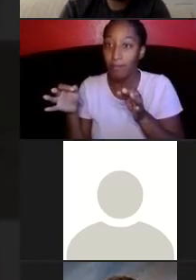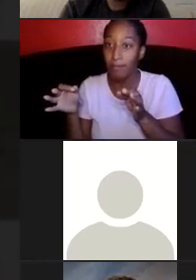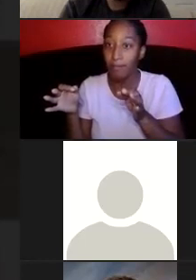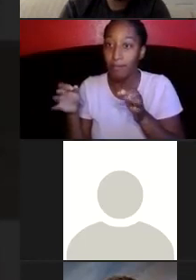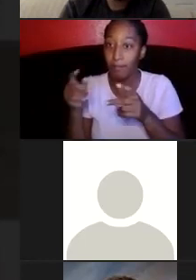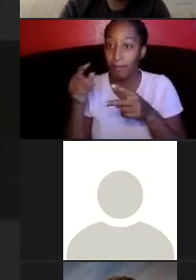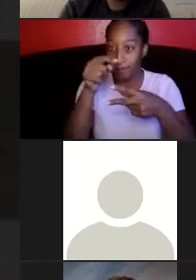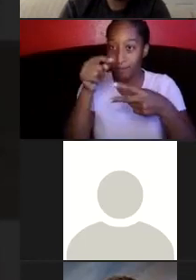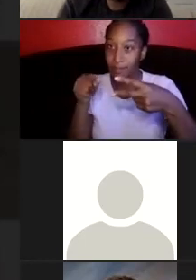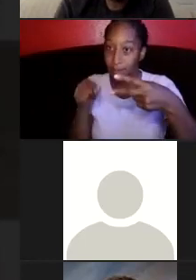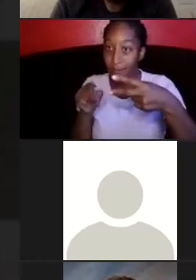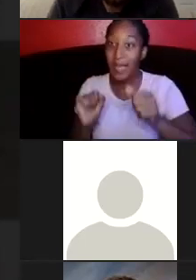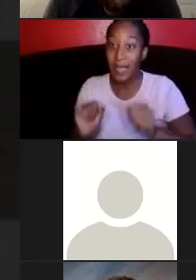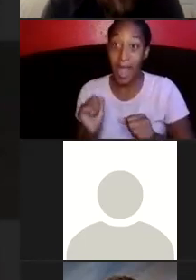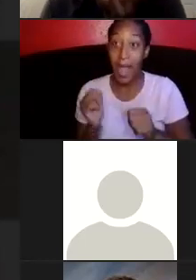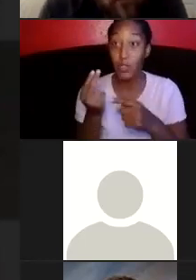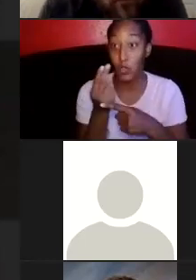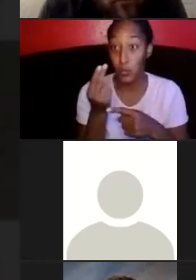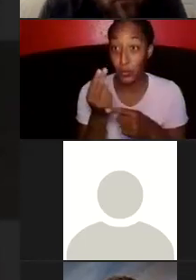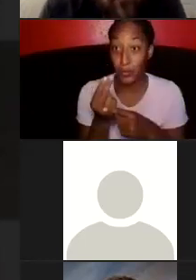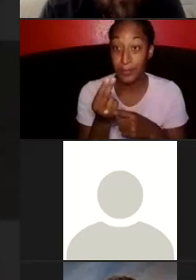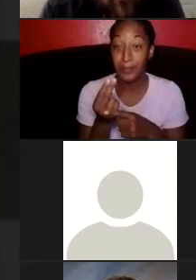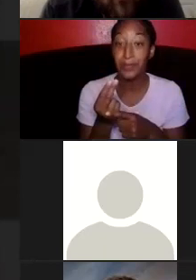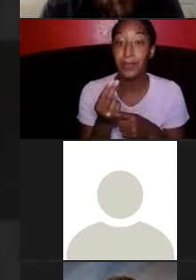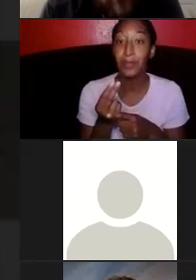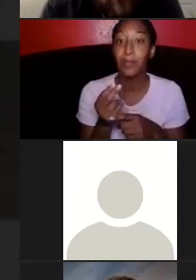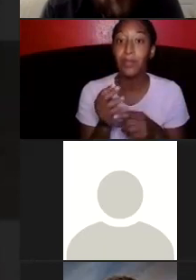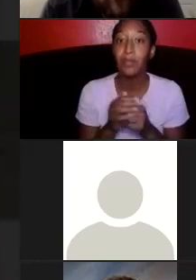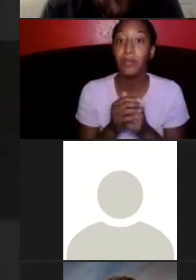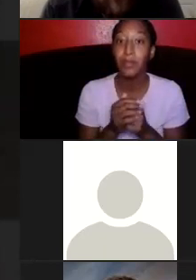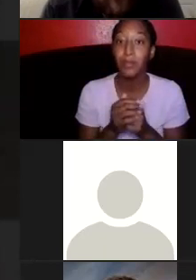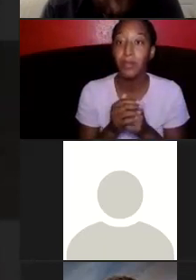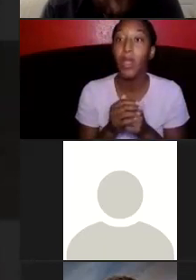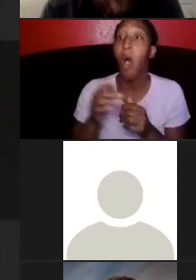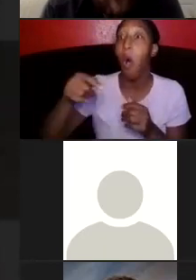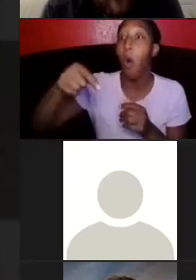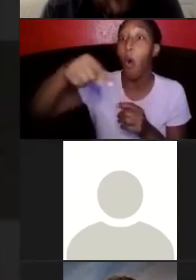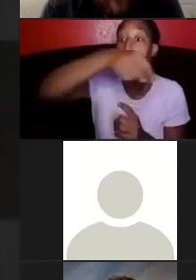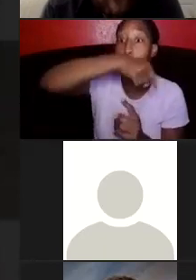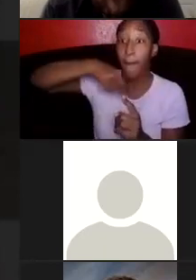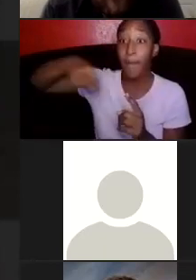And that is because orbit motion is directly impacted by gravity.